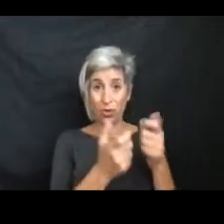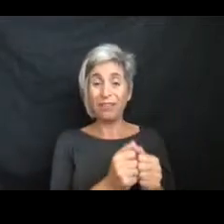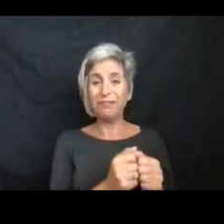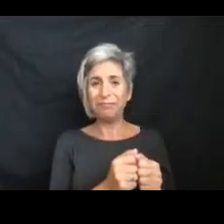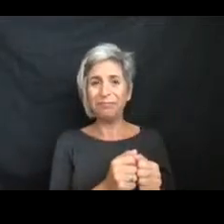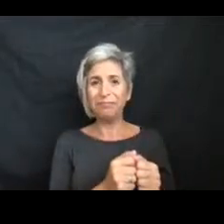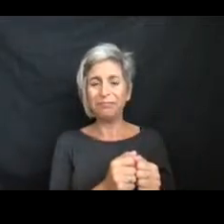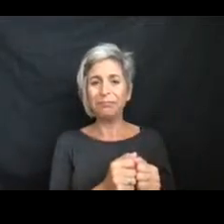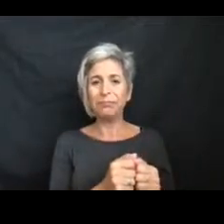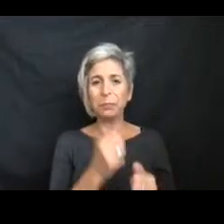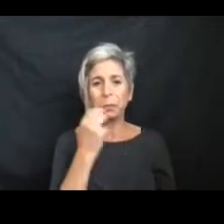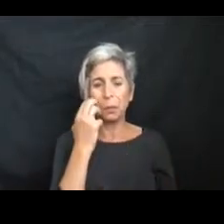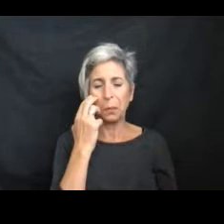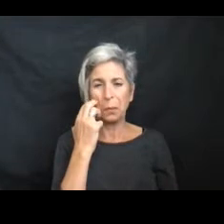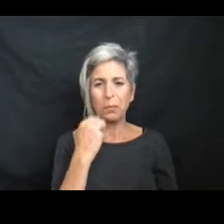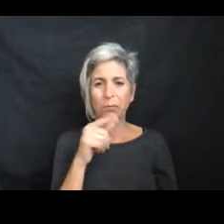here.